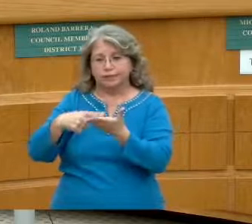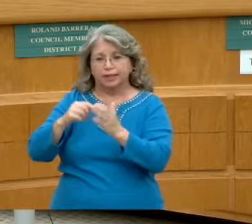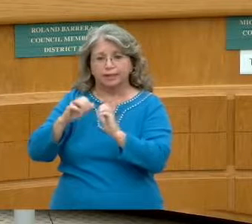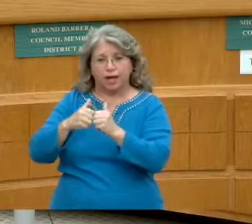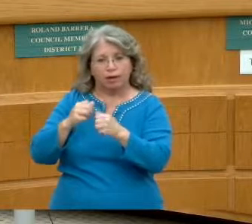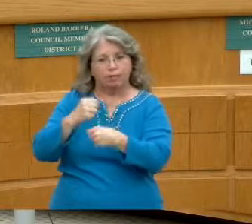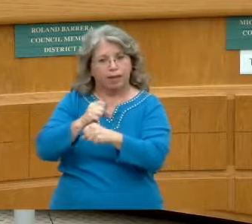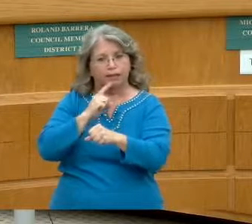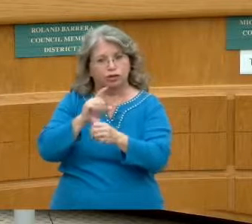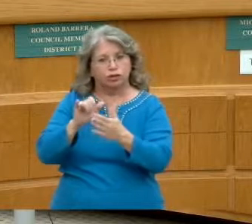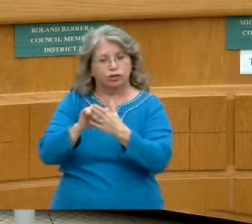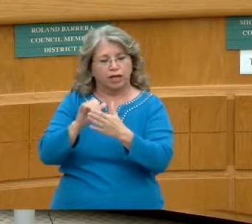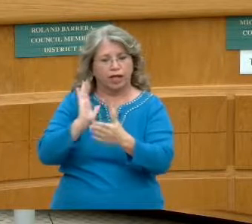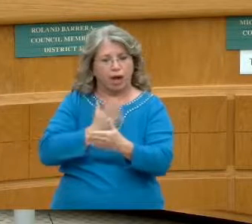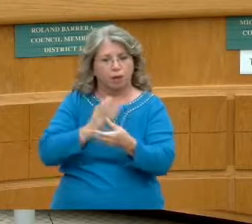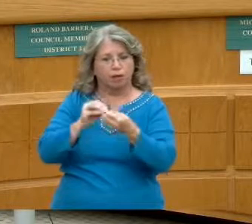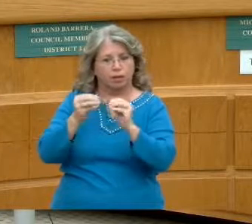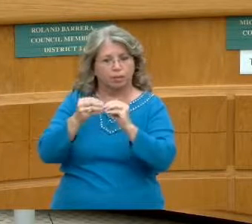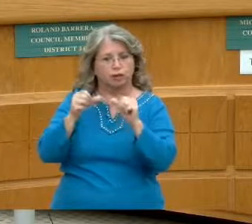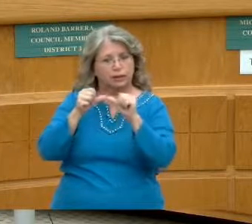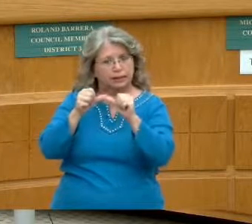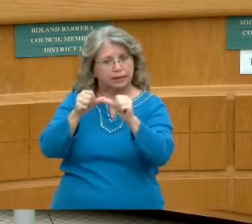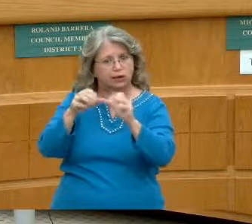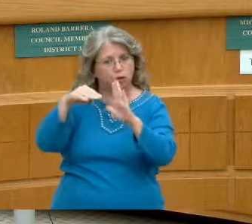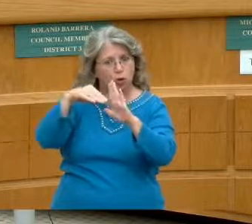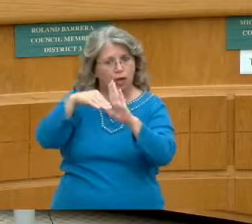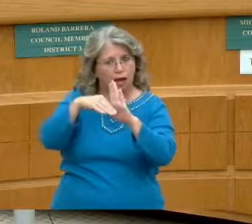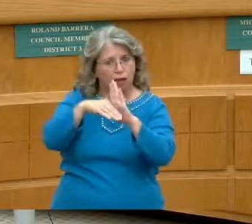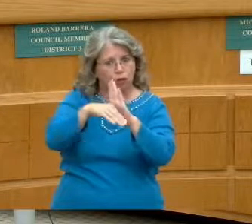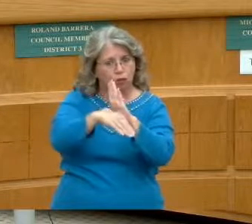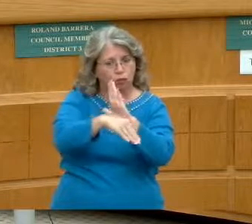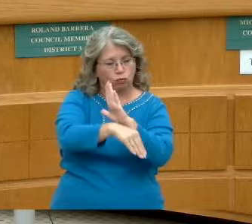4 months about how to stay away from COVID and not catch it.